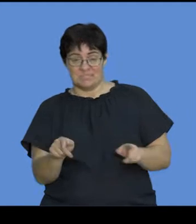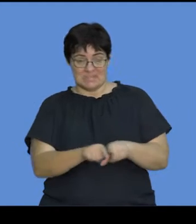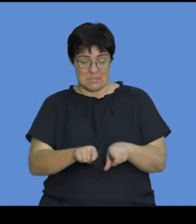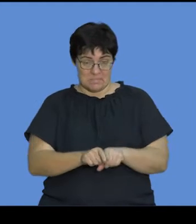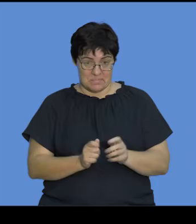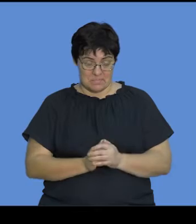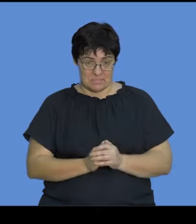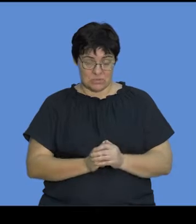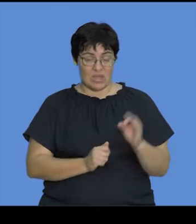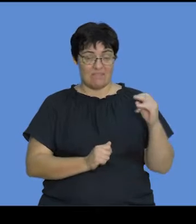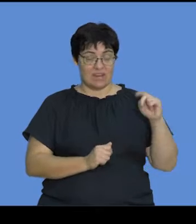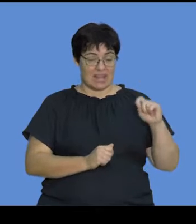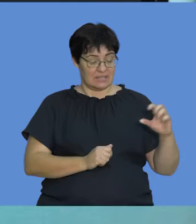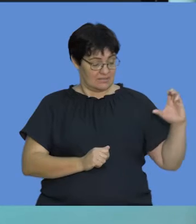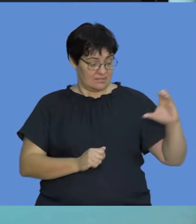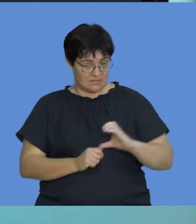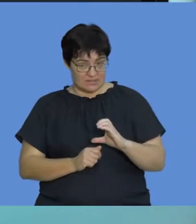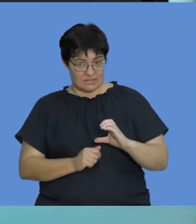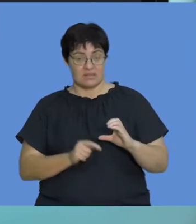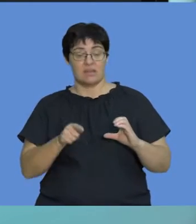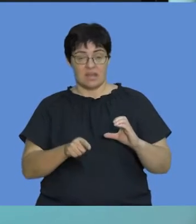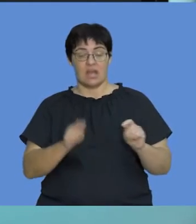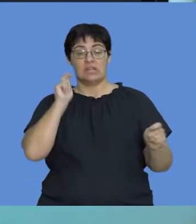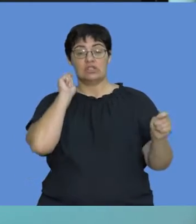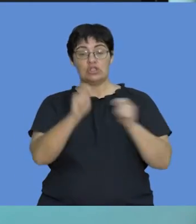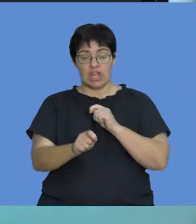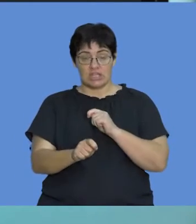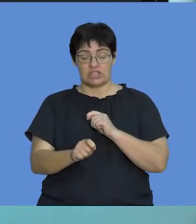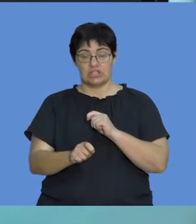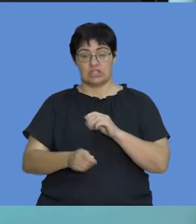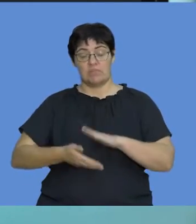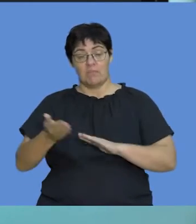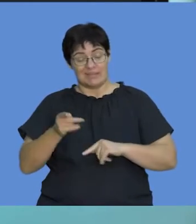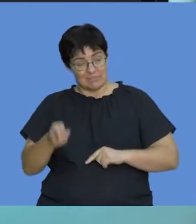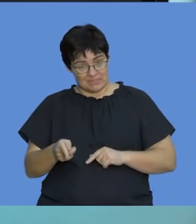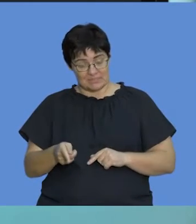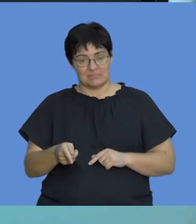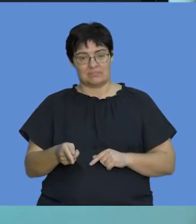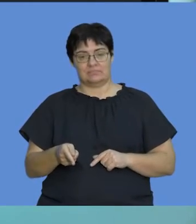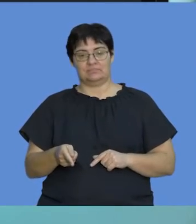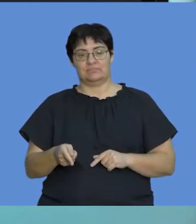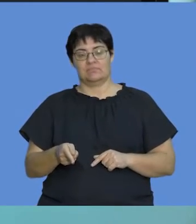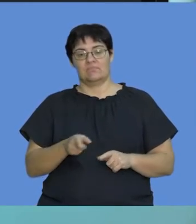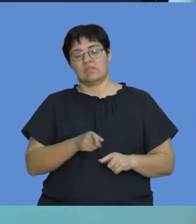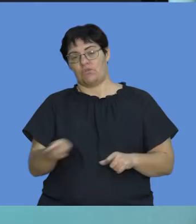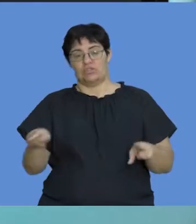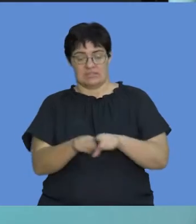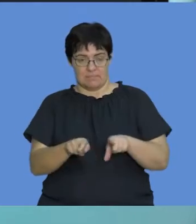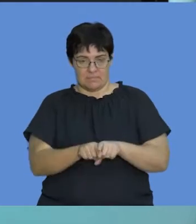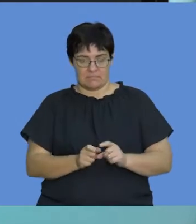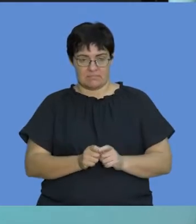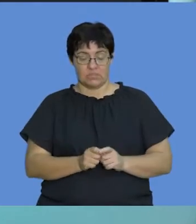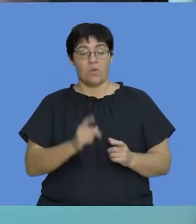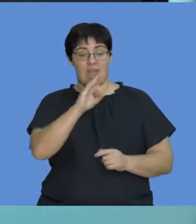So the direction of my F net will be the direction of my change in momentum. So if F net